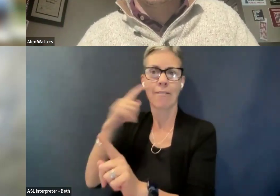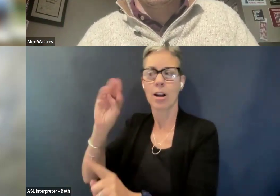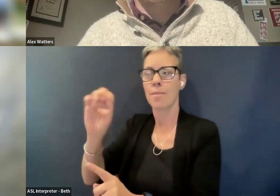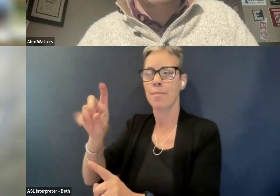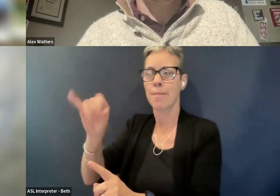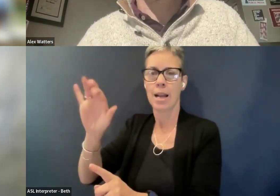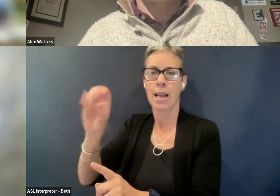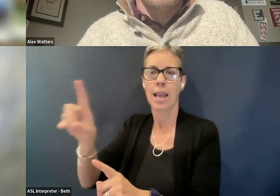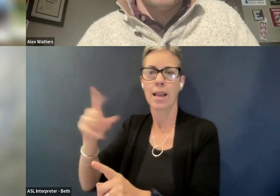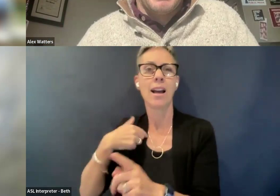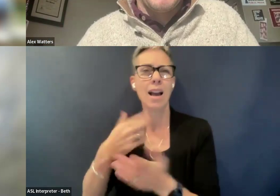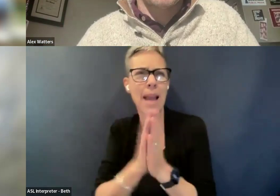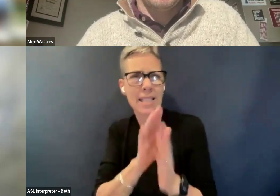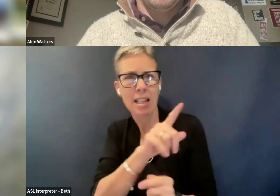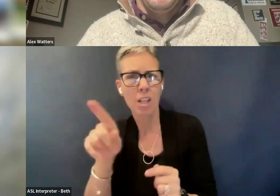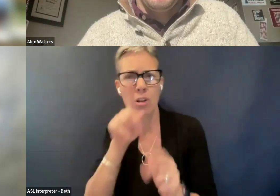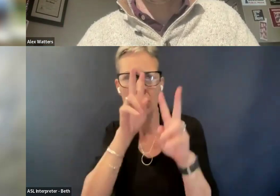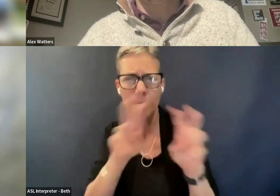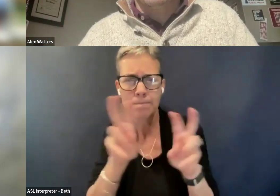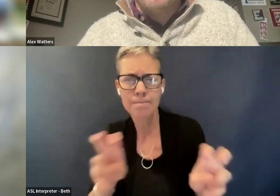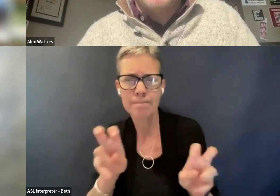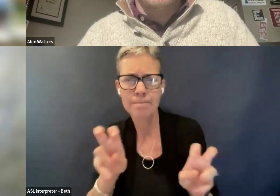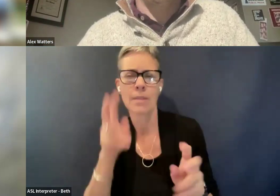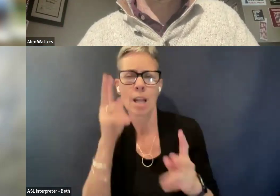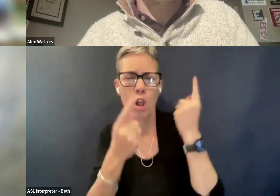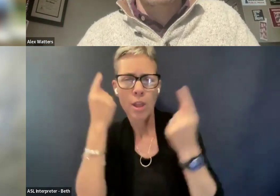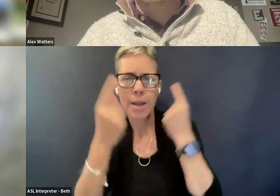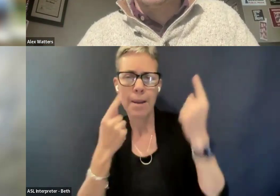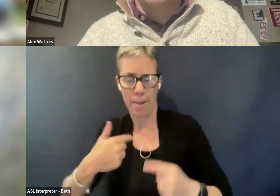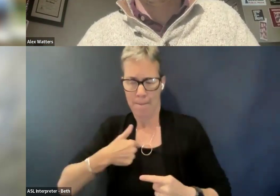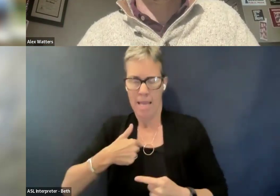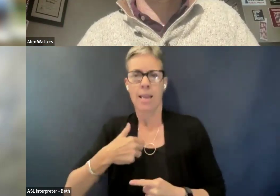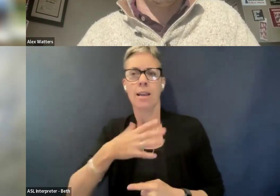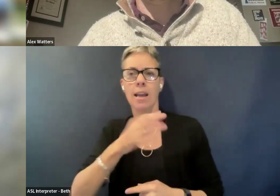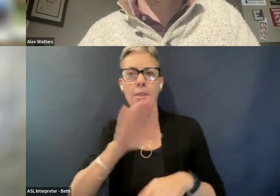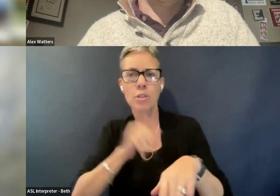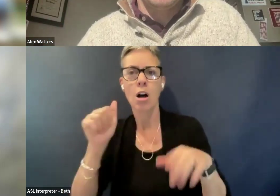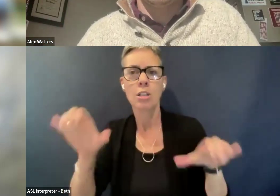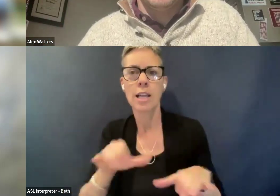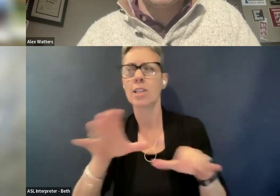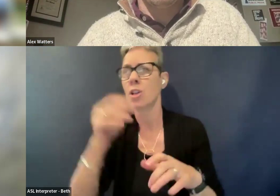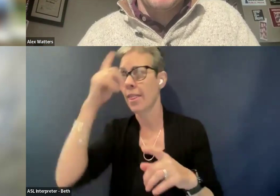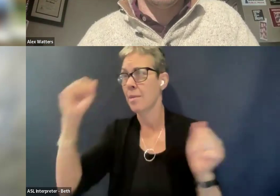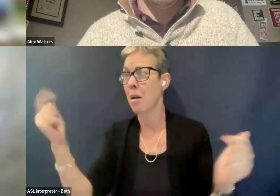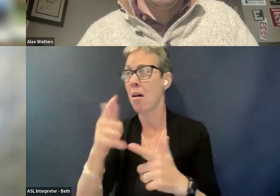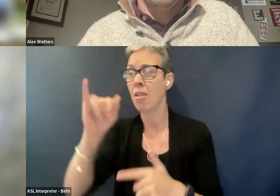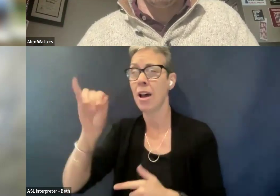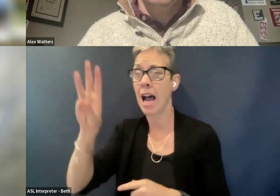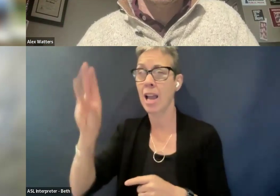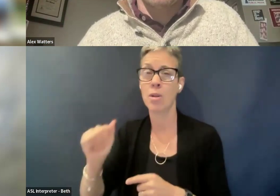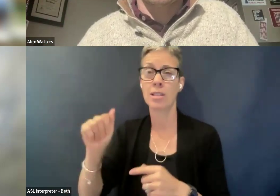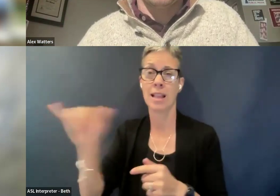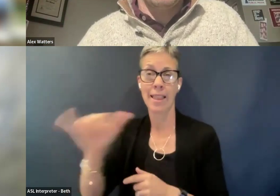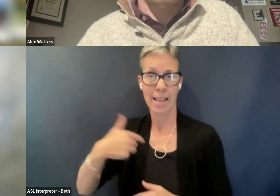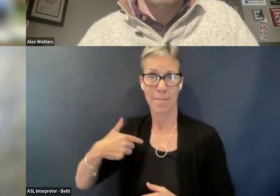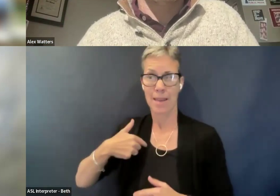I'm asking you to look at those calls to action and think about me. Think about stories of Iowans all over the state like me that